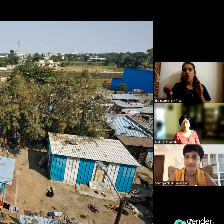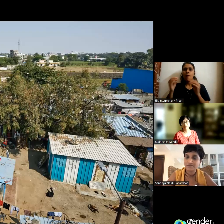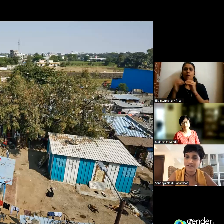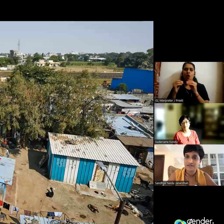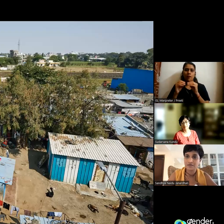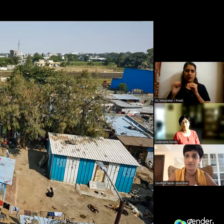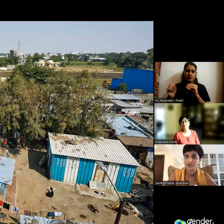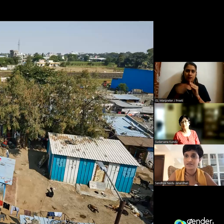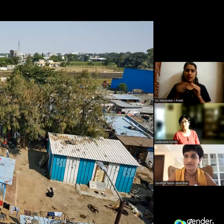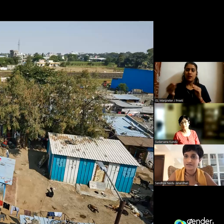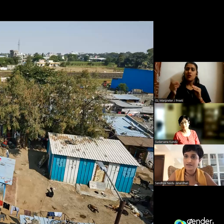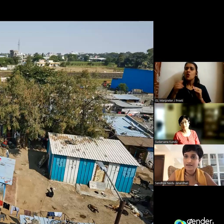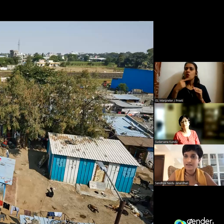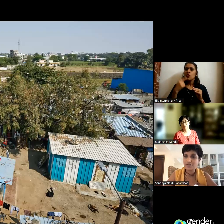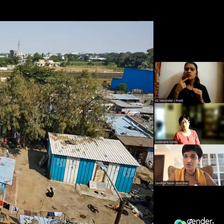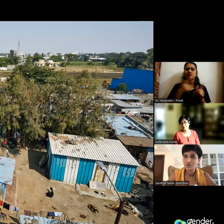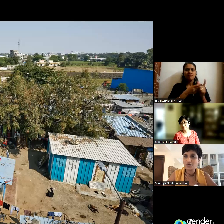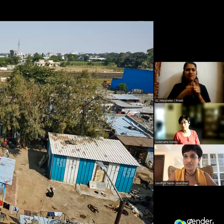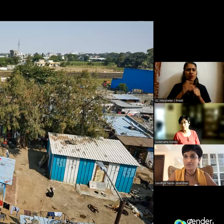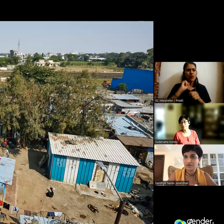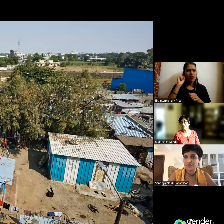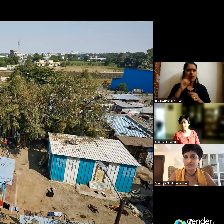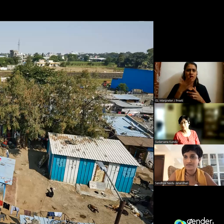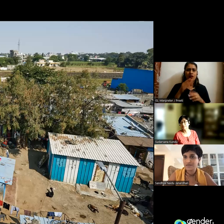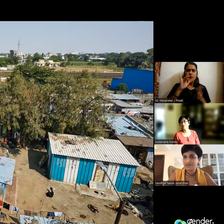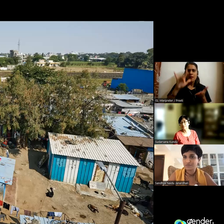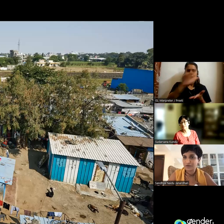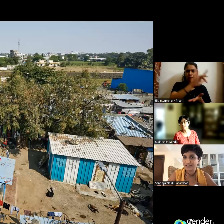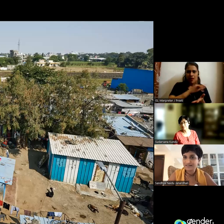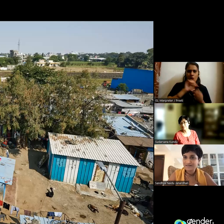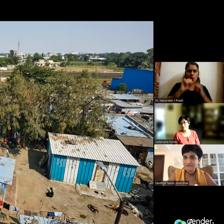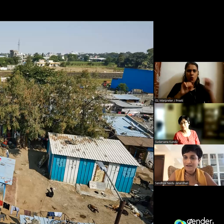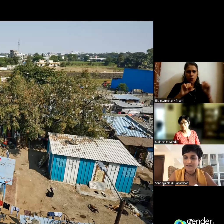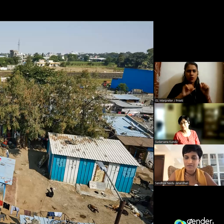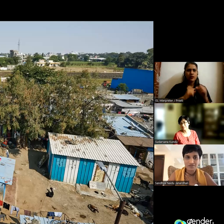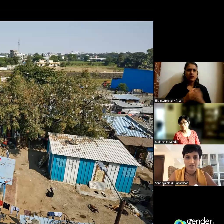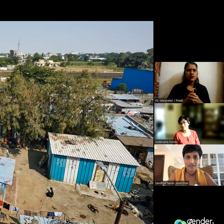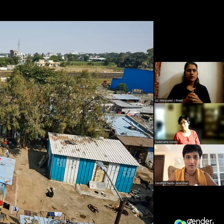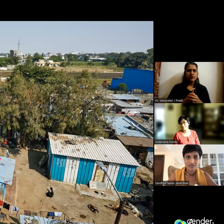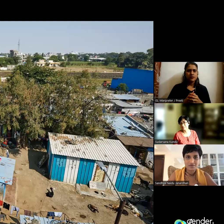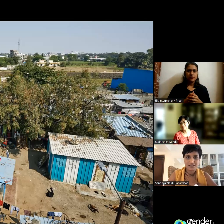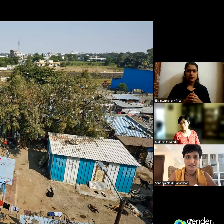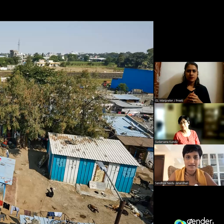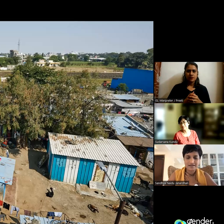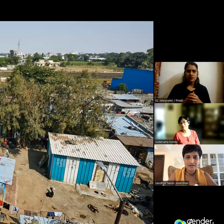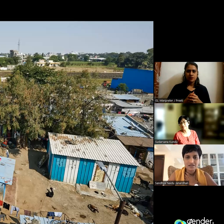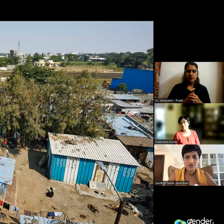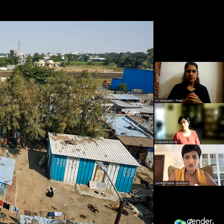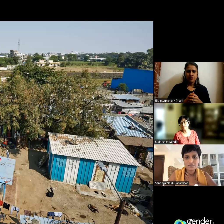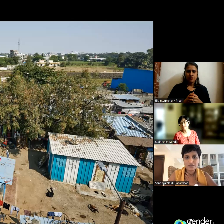all the freedom fighters were imprisoned. And Nehru wrote his book, the seminal book, when he was imprisoned